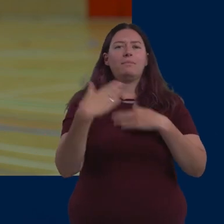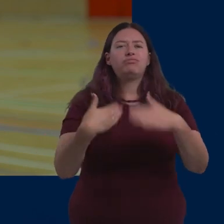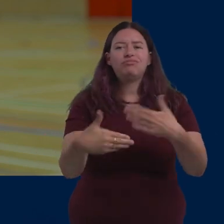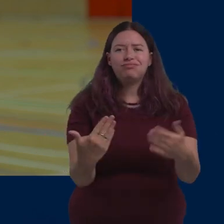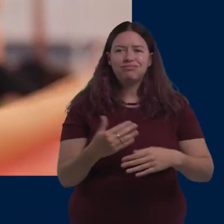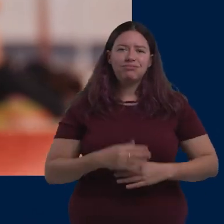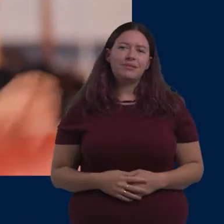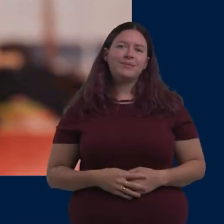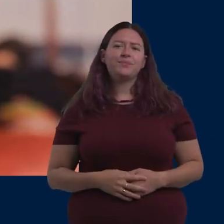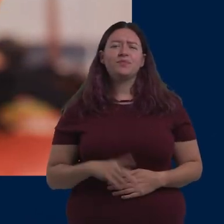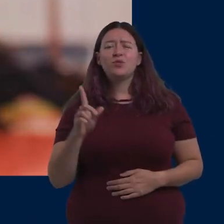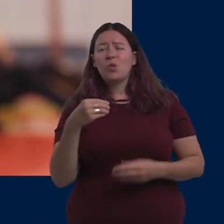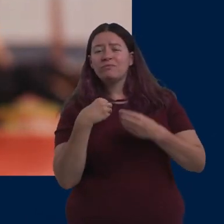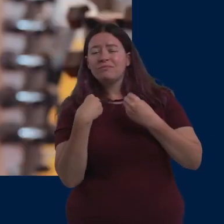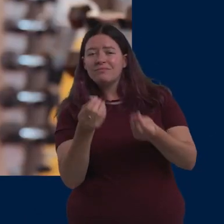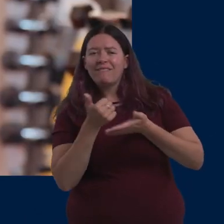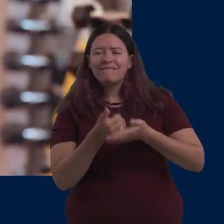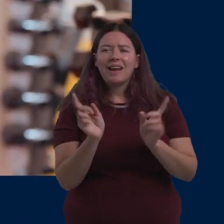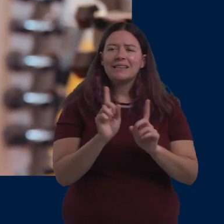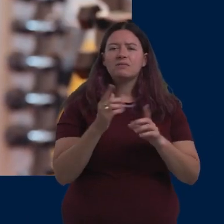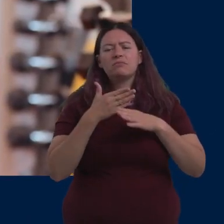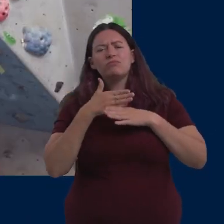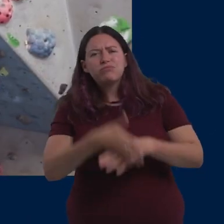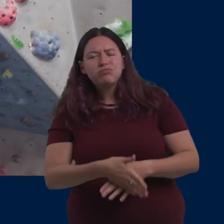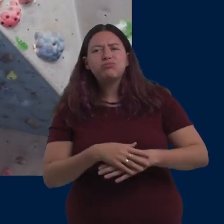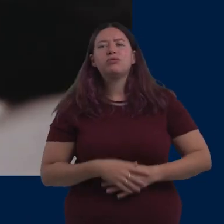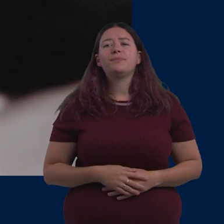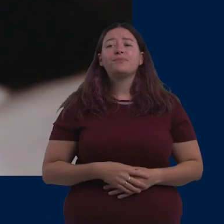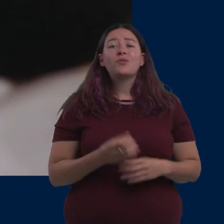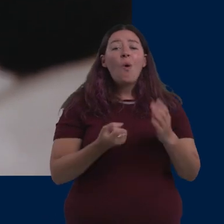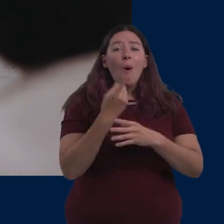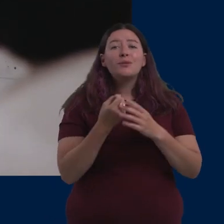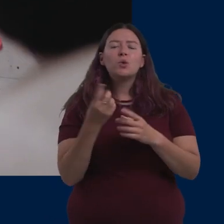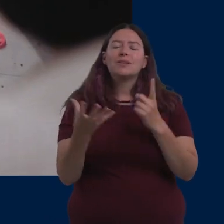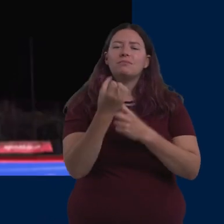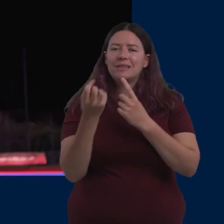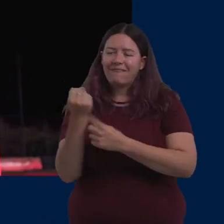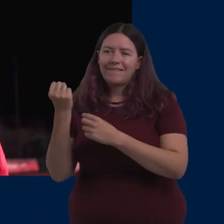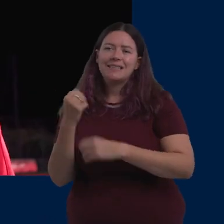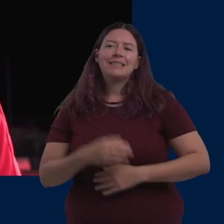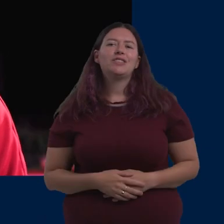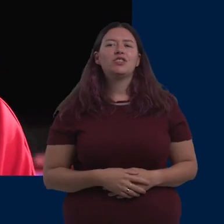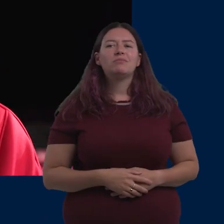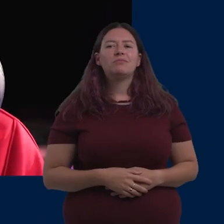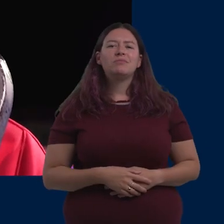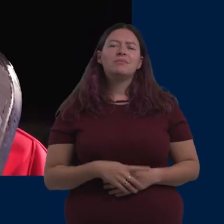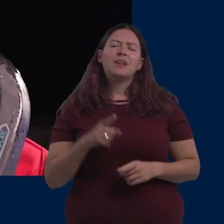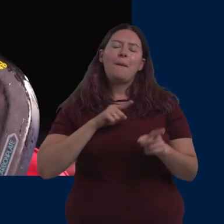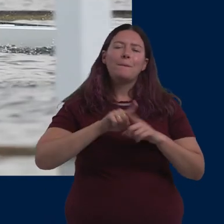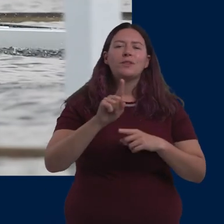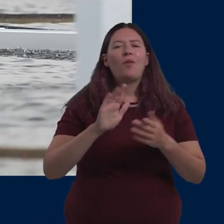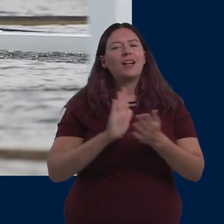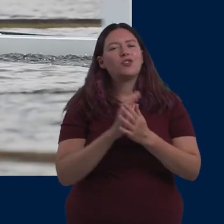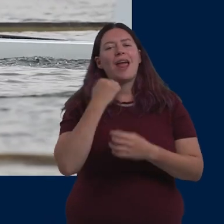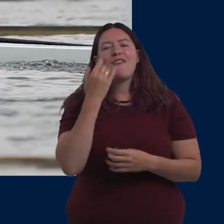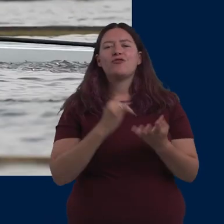absolutely fly by. My advice would be to work hard, take advantage of all the incredible opportunities which will come your way, and most